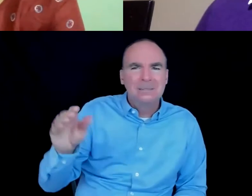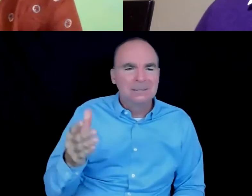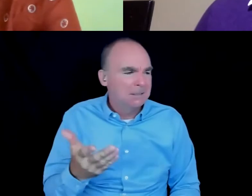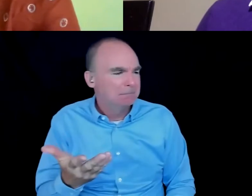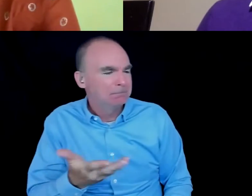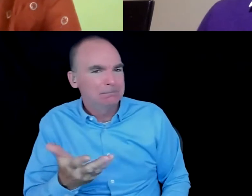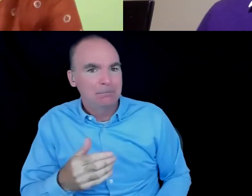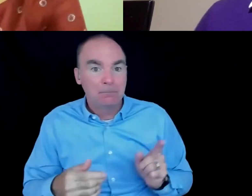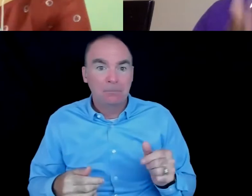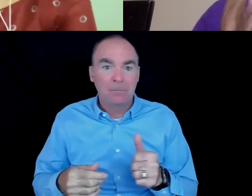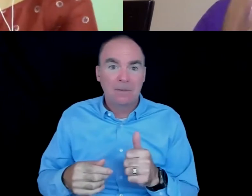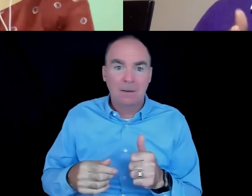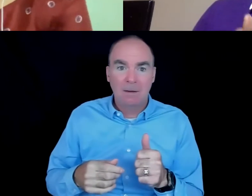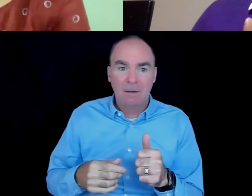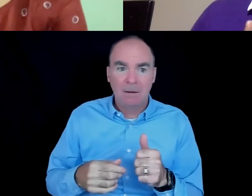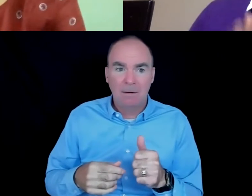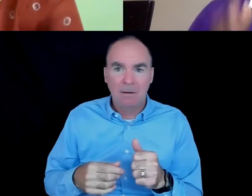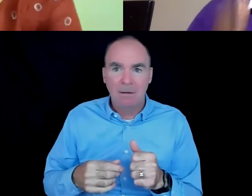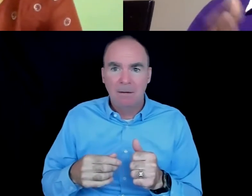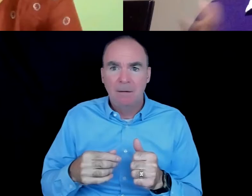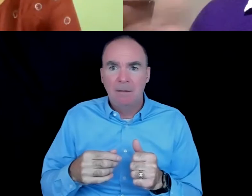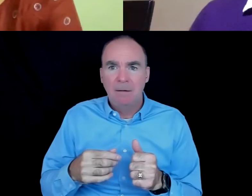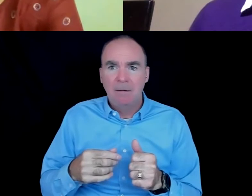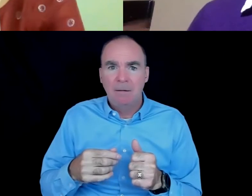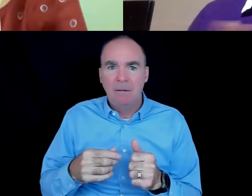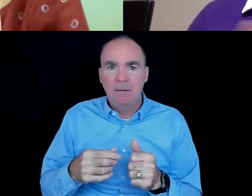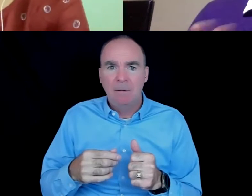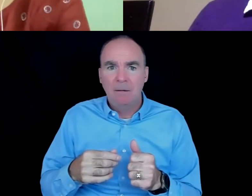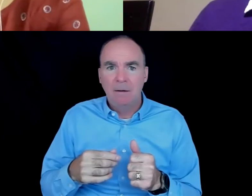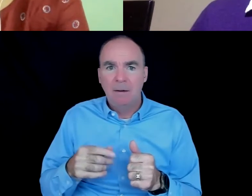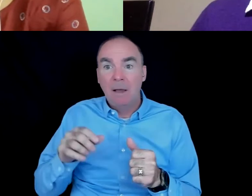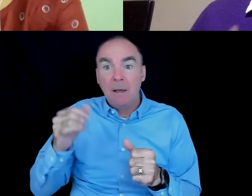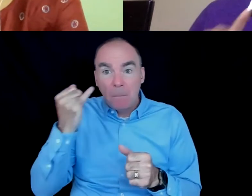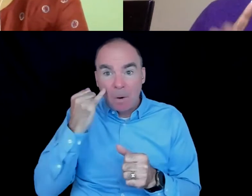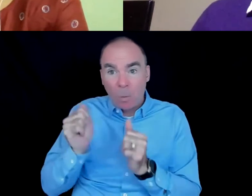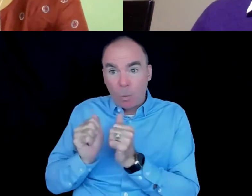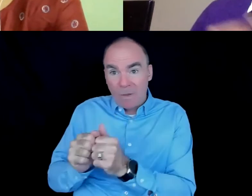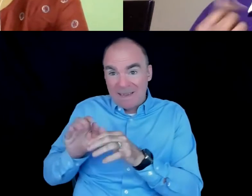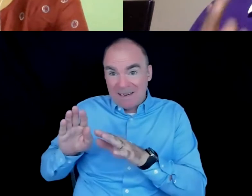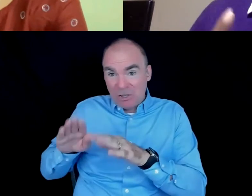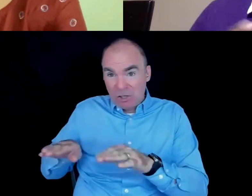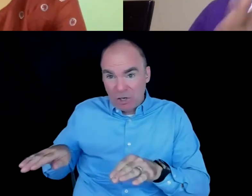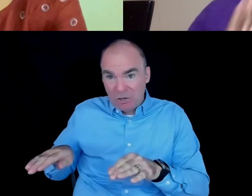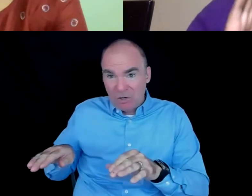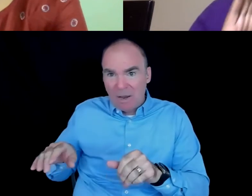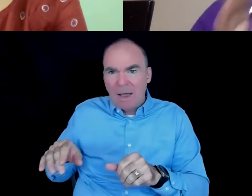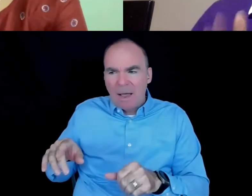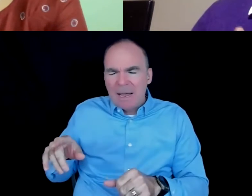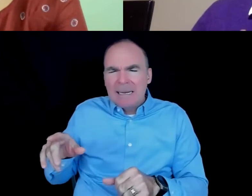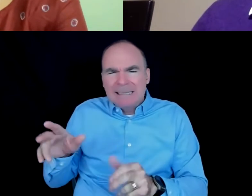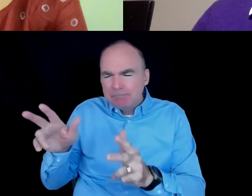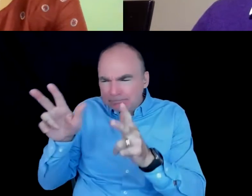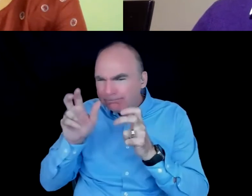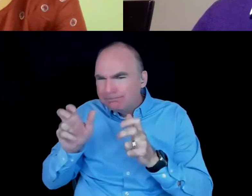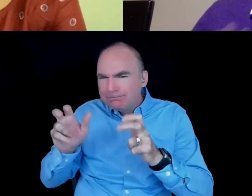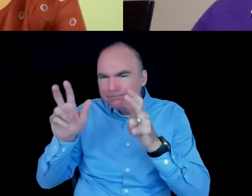Sure. I'll urge you go sit down with a child near you. Listen. Don't listen to respond. Just listen